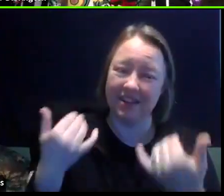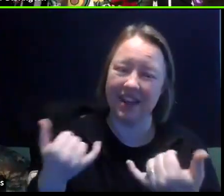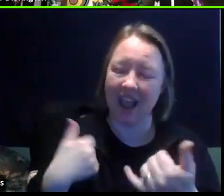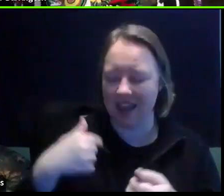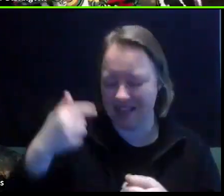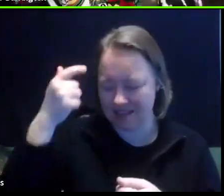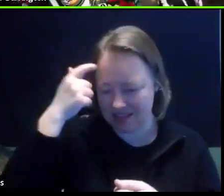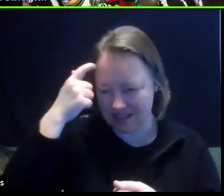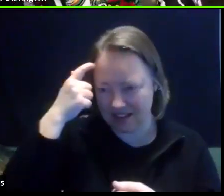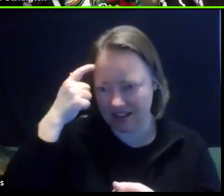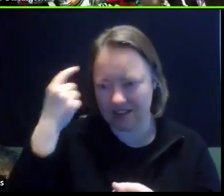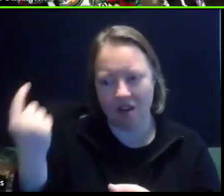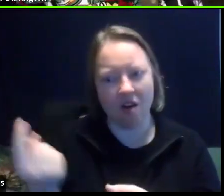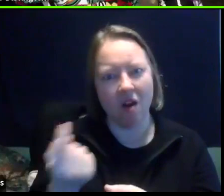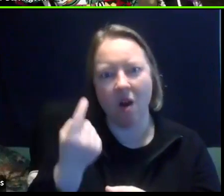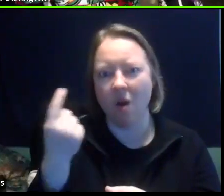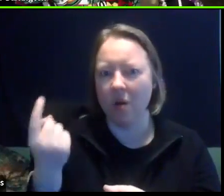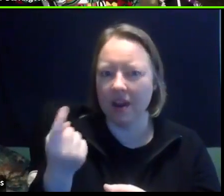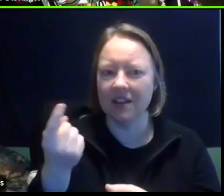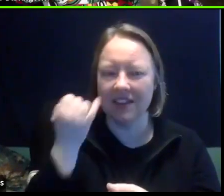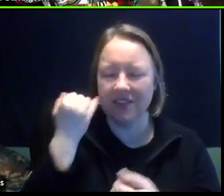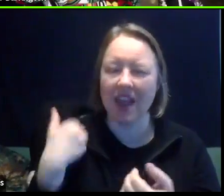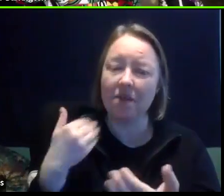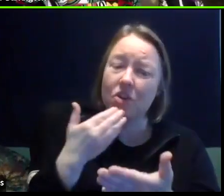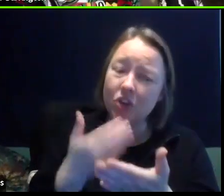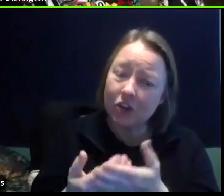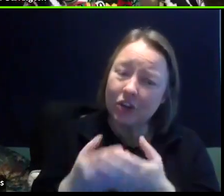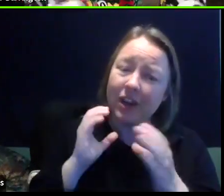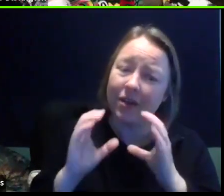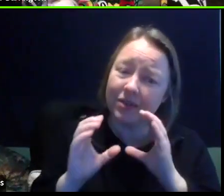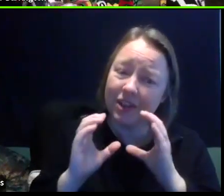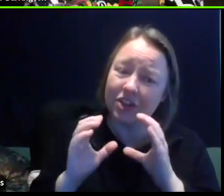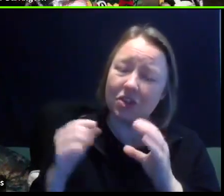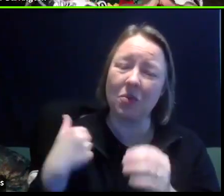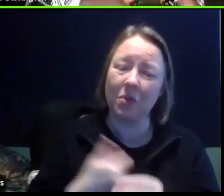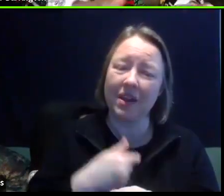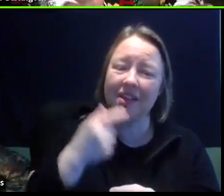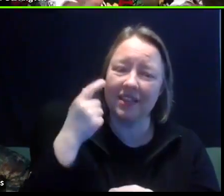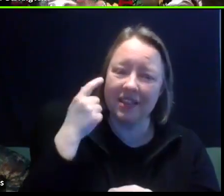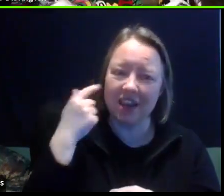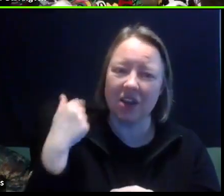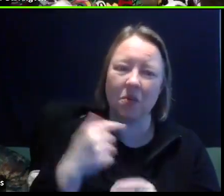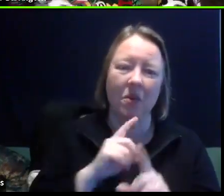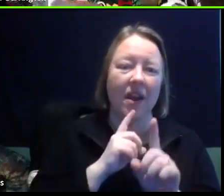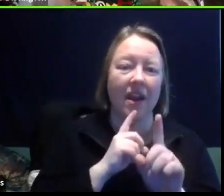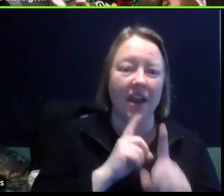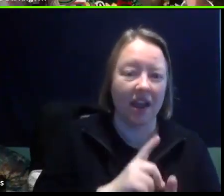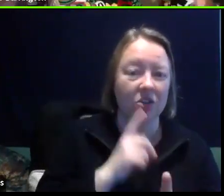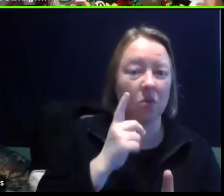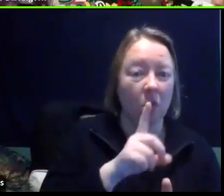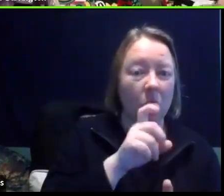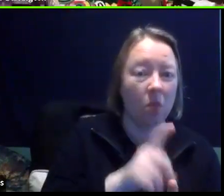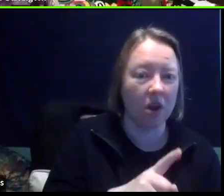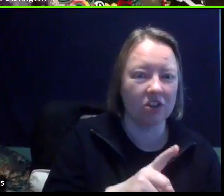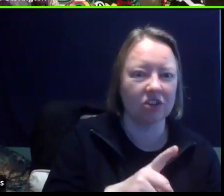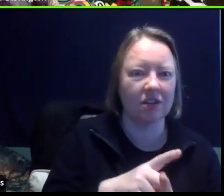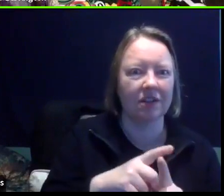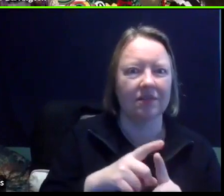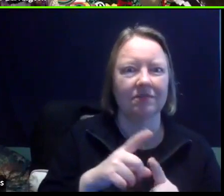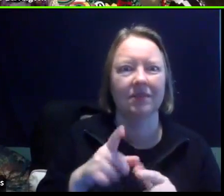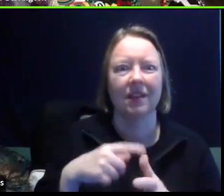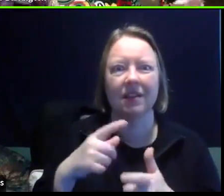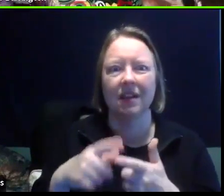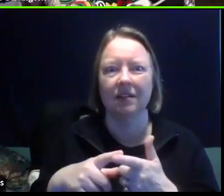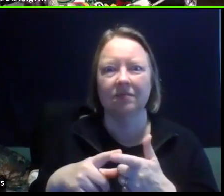think, as always, when you have a good conversation, we think that we're answering one question and then it begins